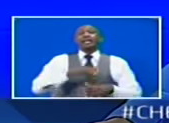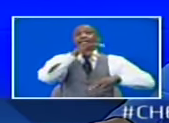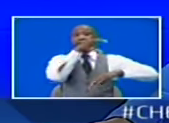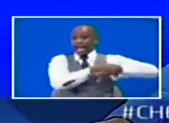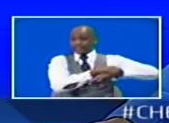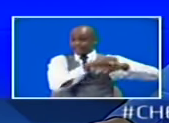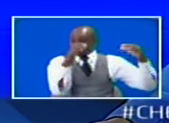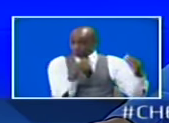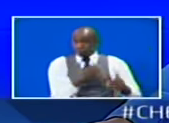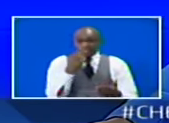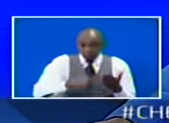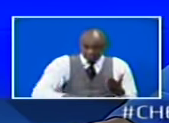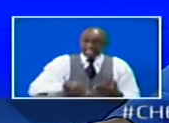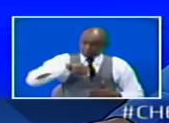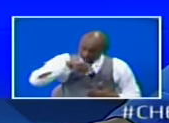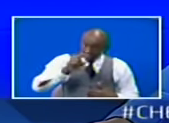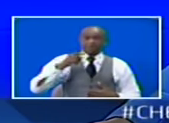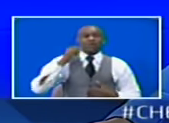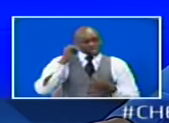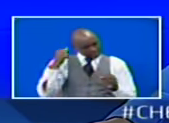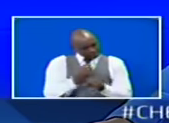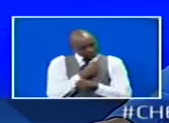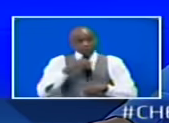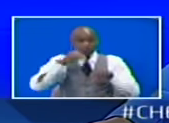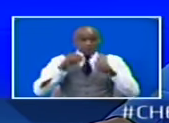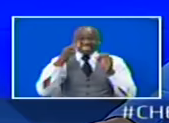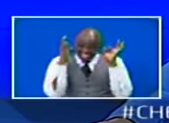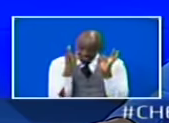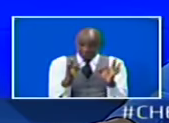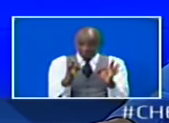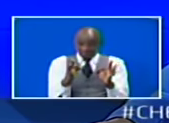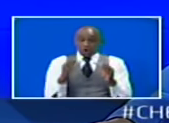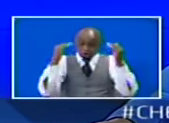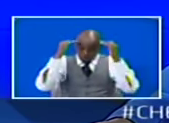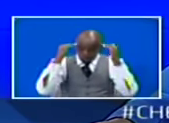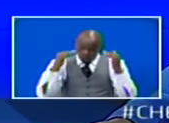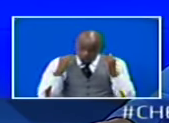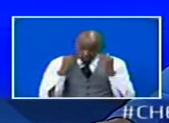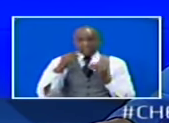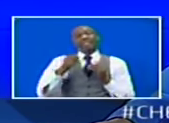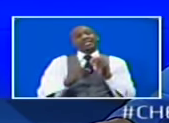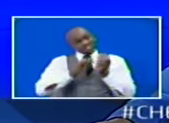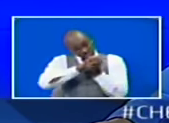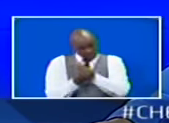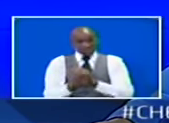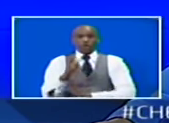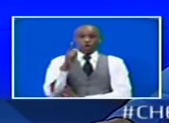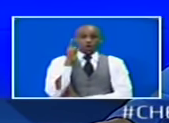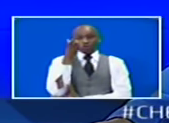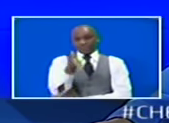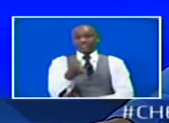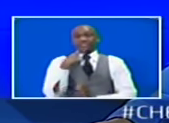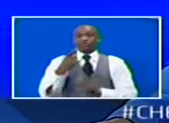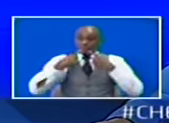Alliance maintains it will boycott the August 8th general election if the Court of Appeal rejects their appeal for